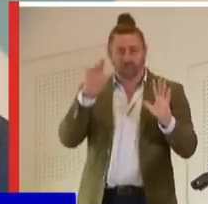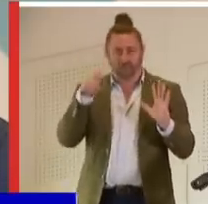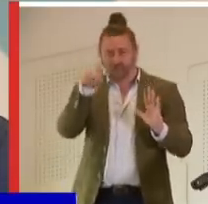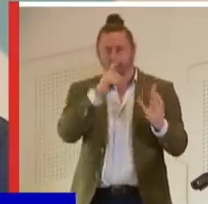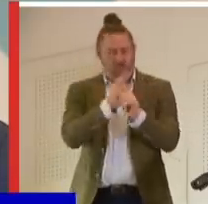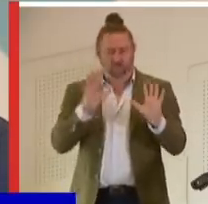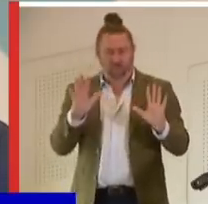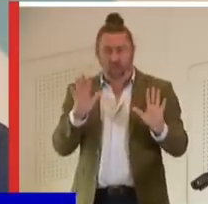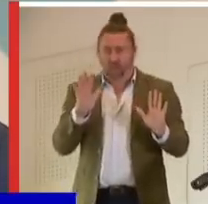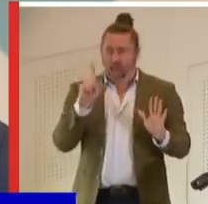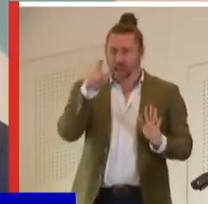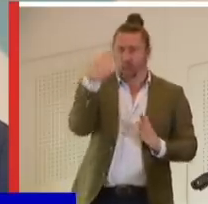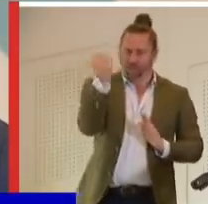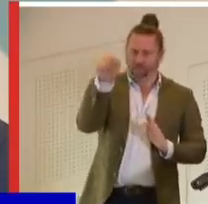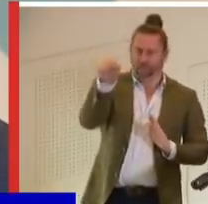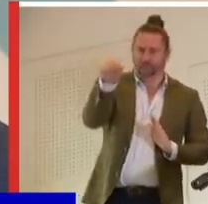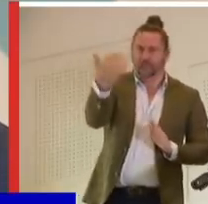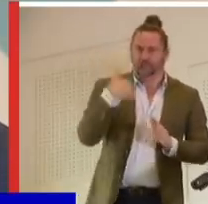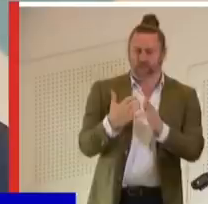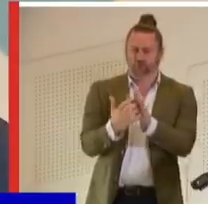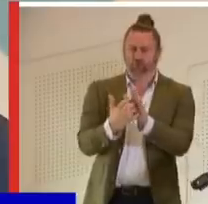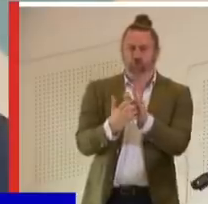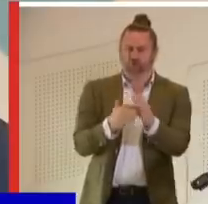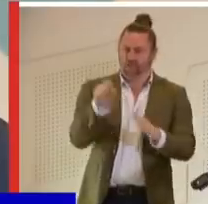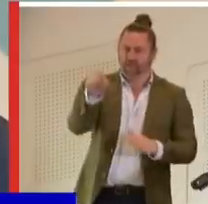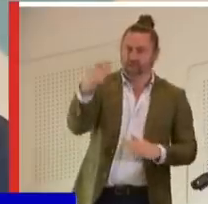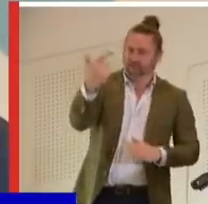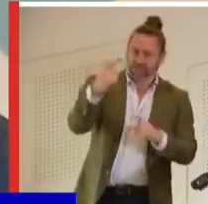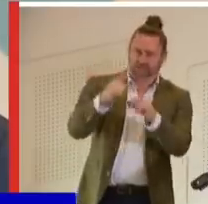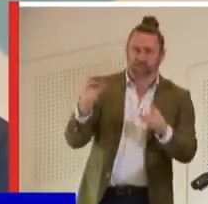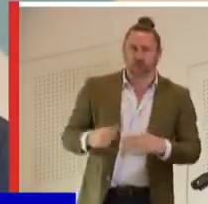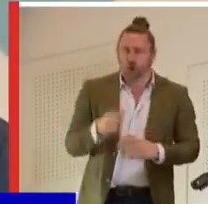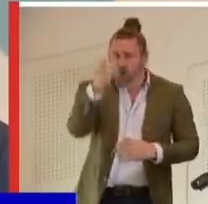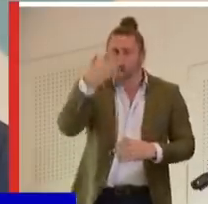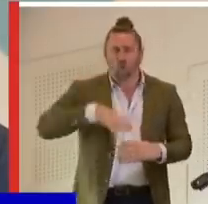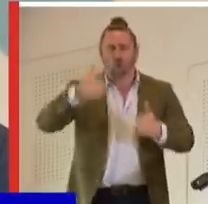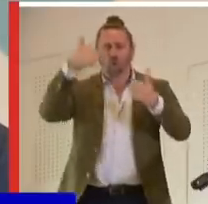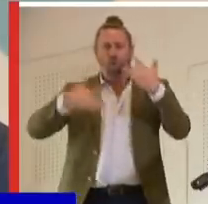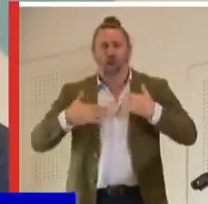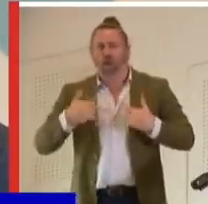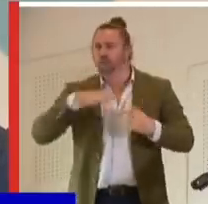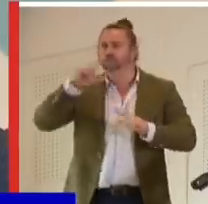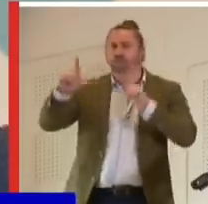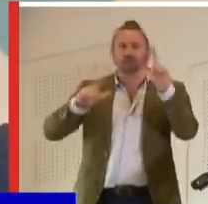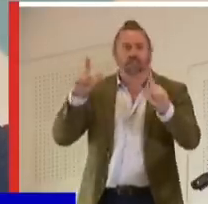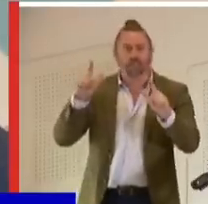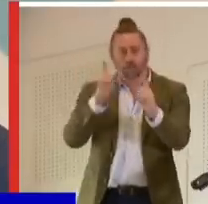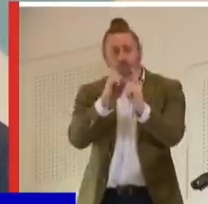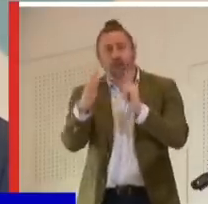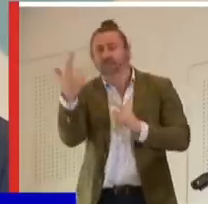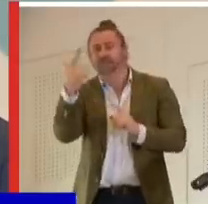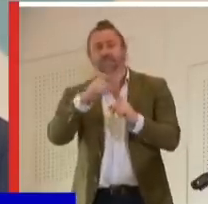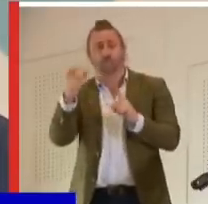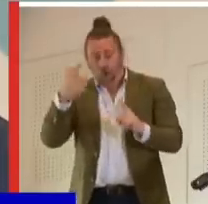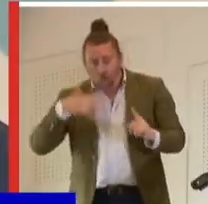gives you even more reasons to get vaccinated. If you want to move around more, travel around more after the 17th